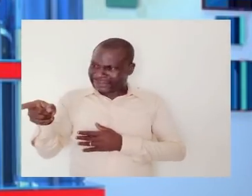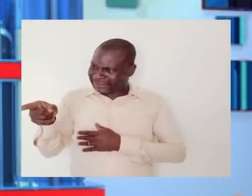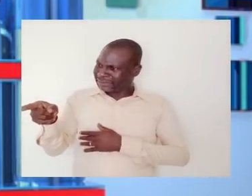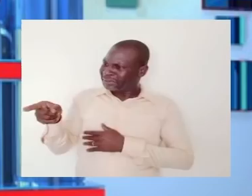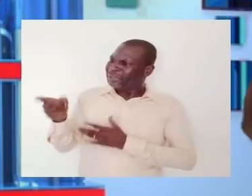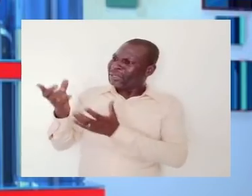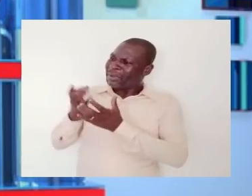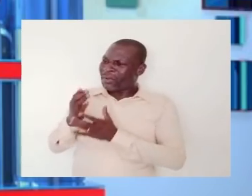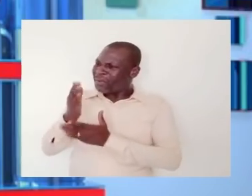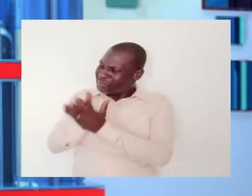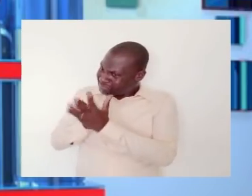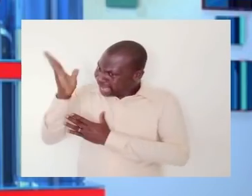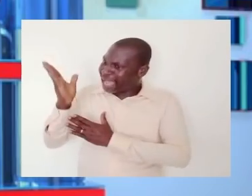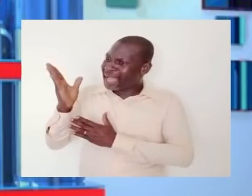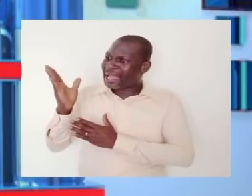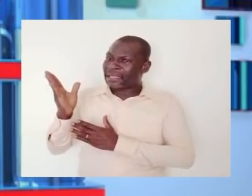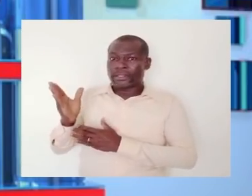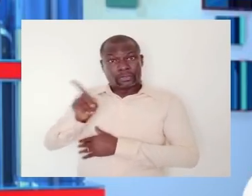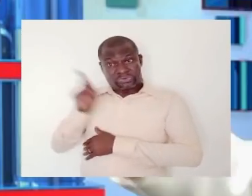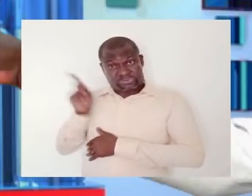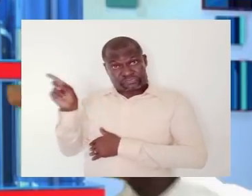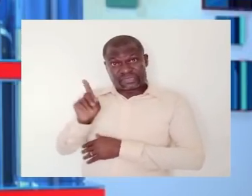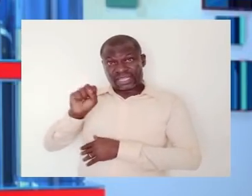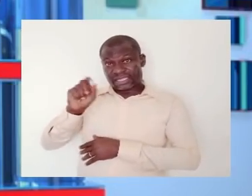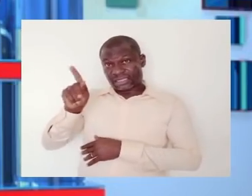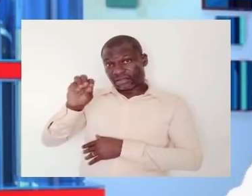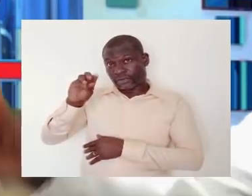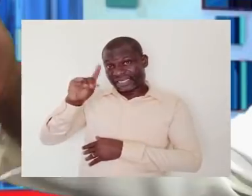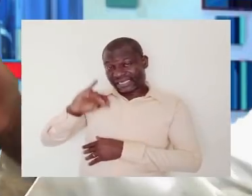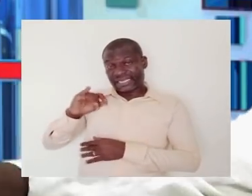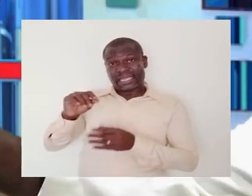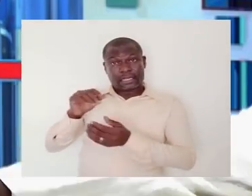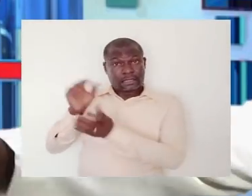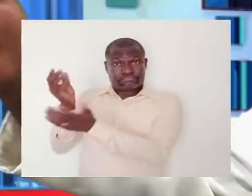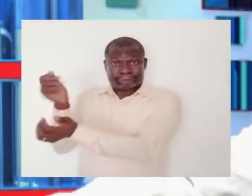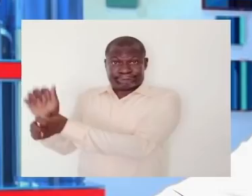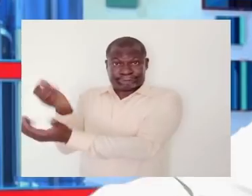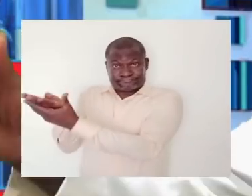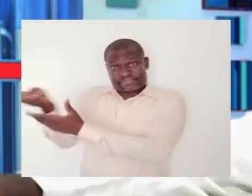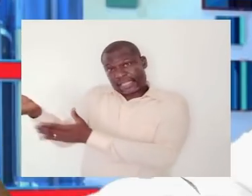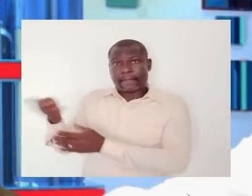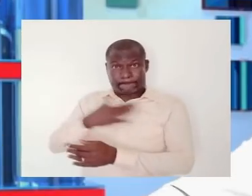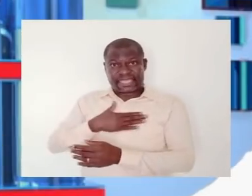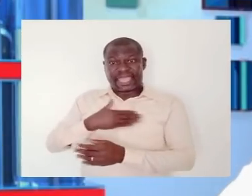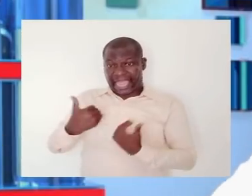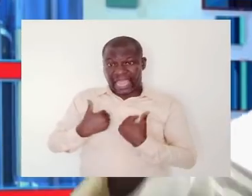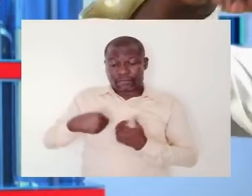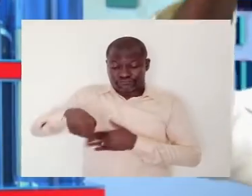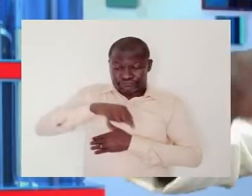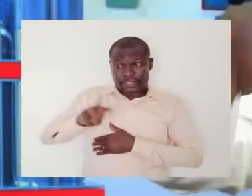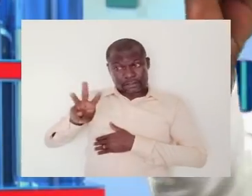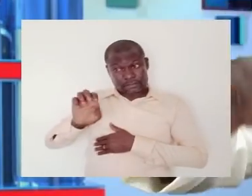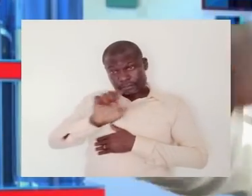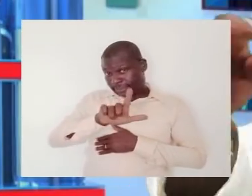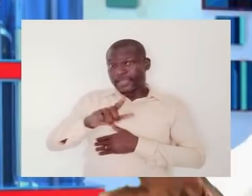mu a mo pasa mu ye bibi sada be ye ni right cause second day prisons ma too well kakraka adia ma second day prisons o mo